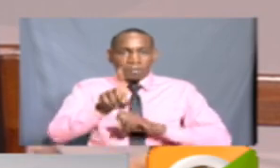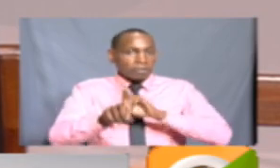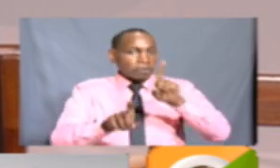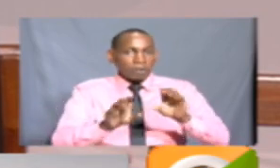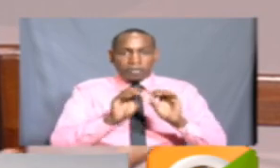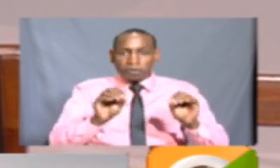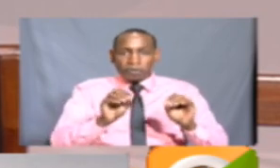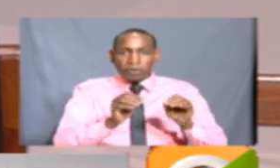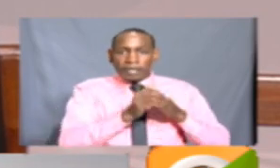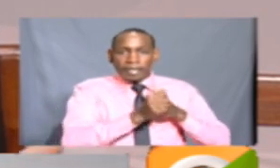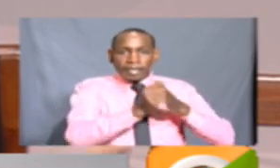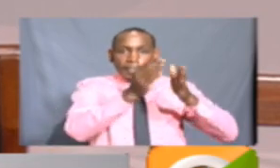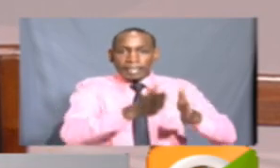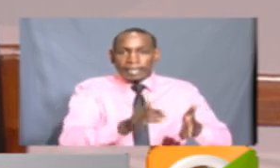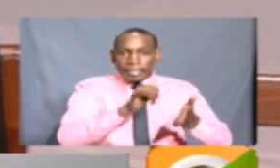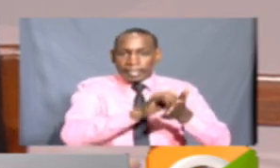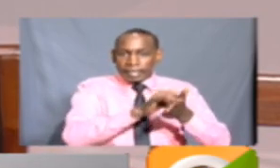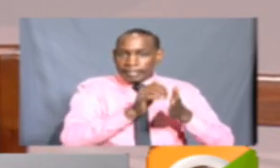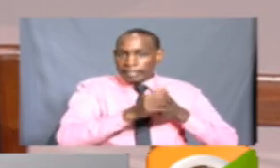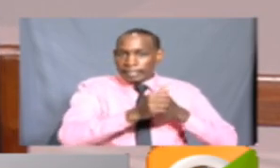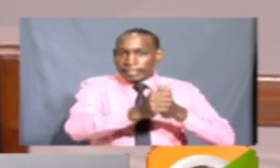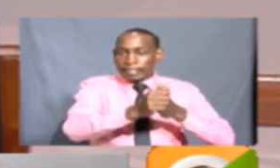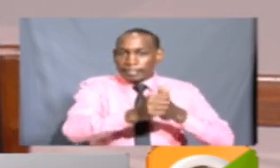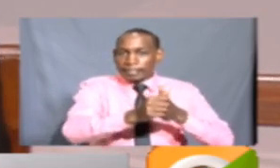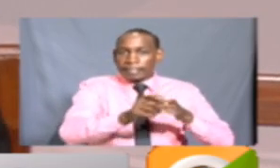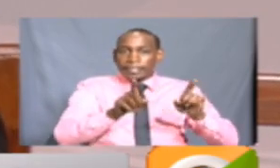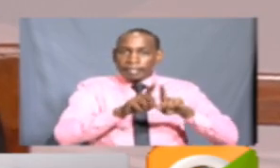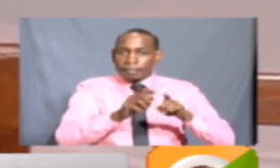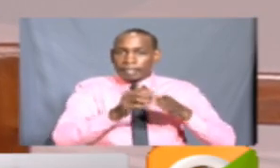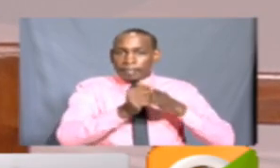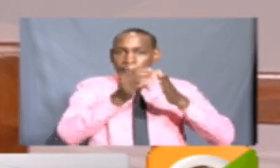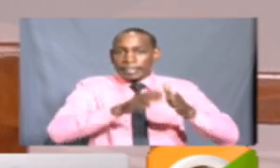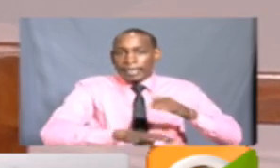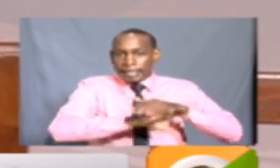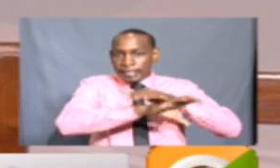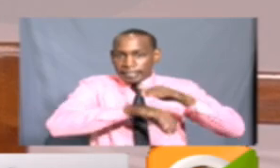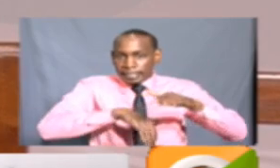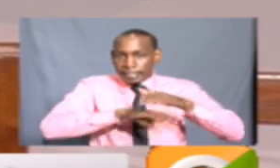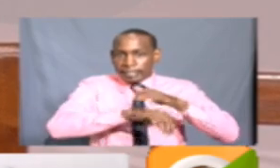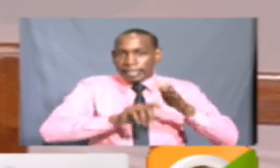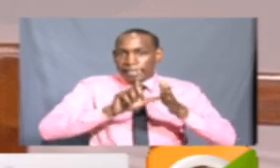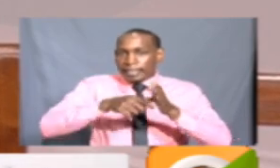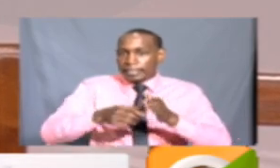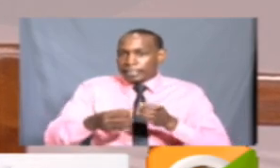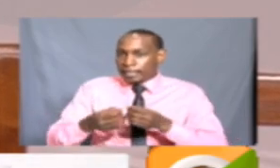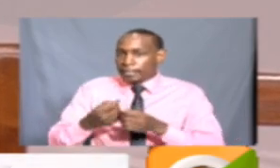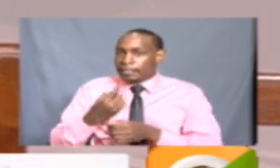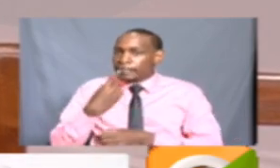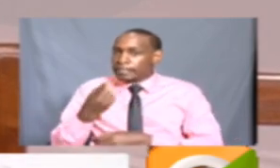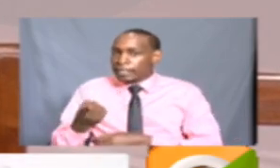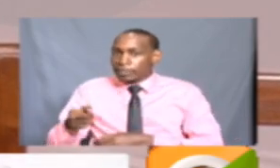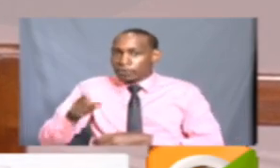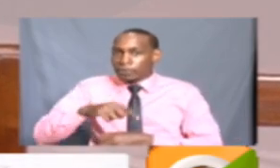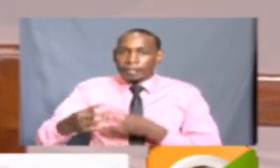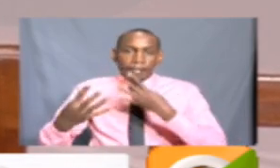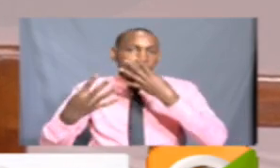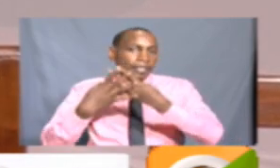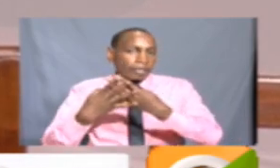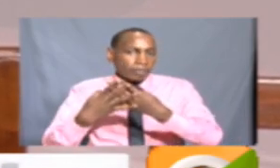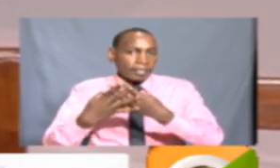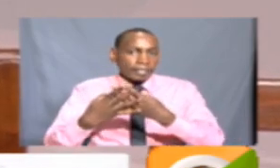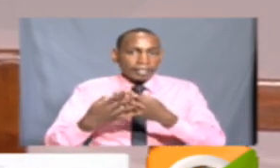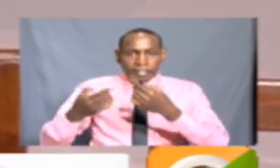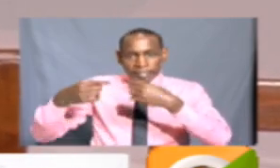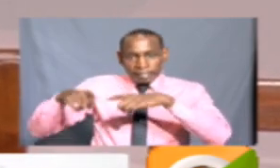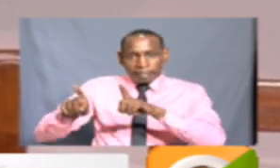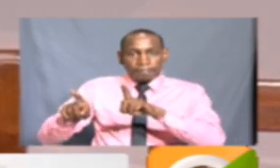these fellows who are at the top and who are stealing and who will come to you and tell you that we are being persecuted, and you